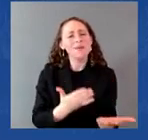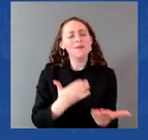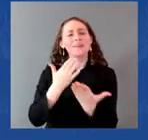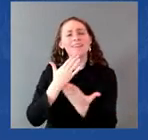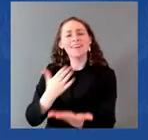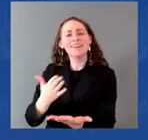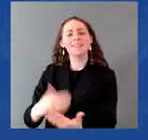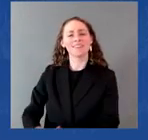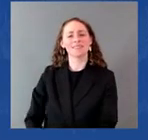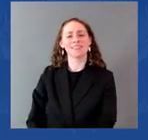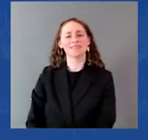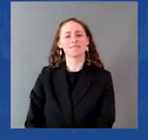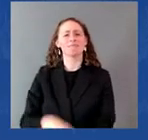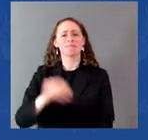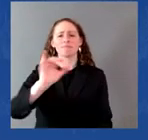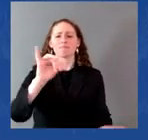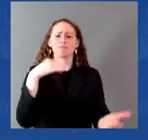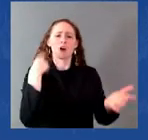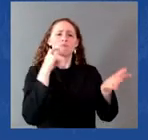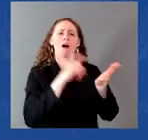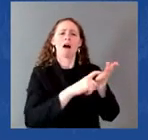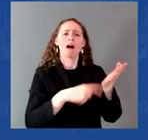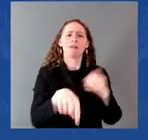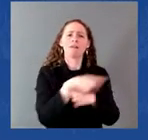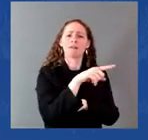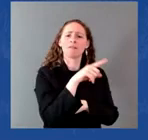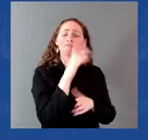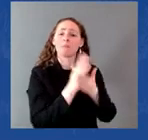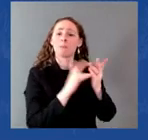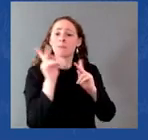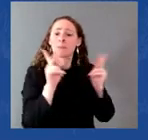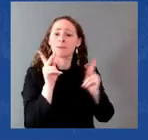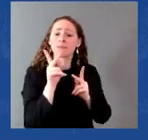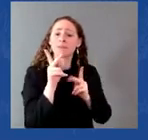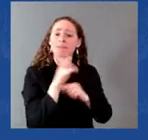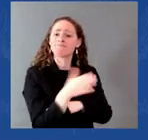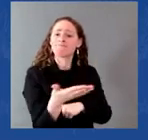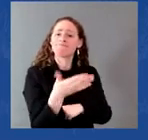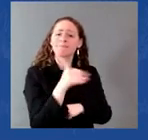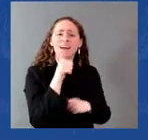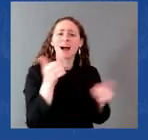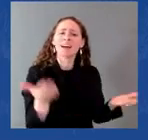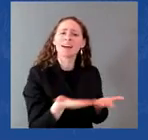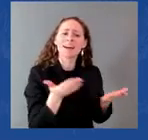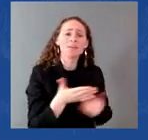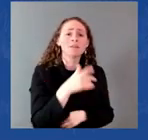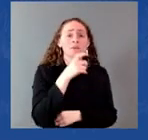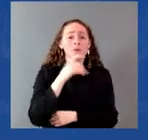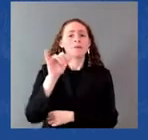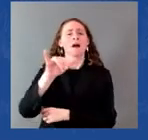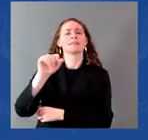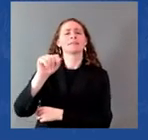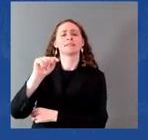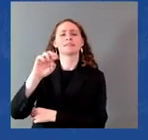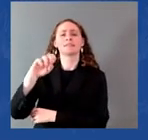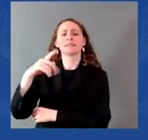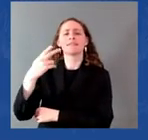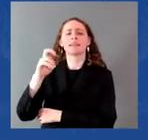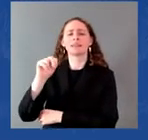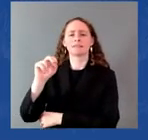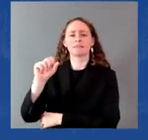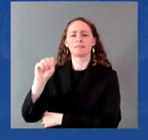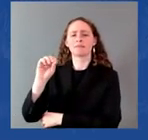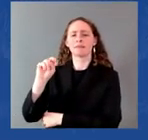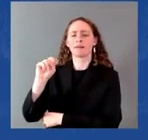away. Stephen was in a class of his own as a composer and lyricist, and he once wrote, no